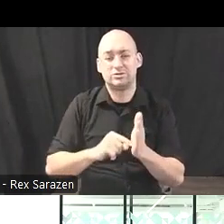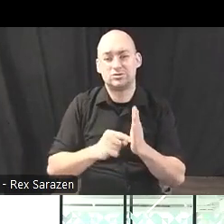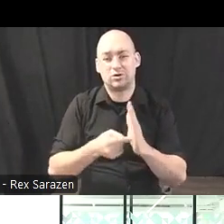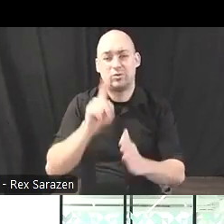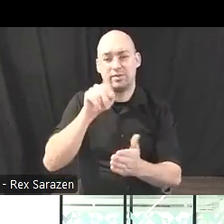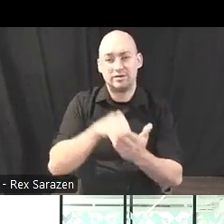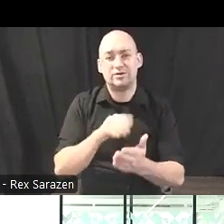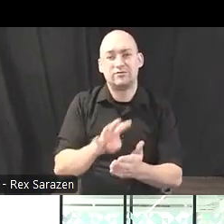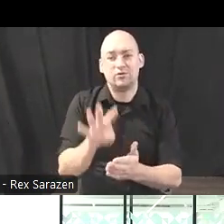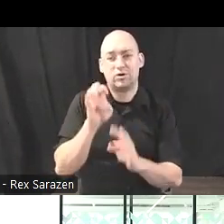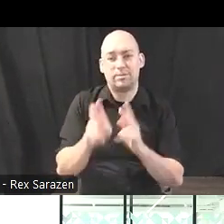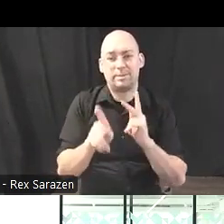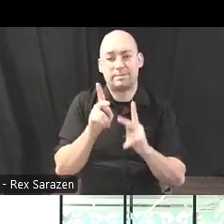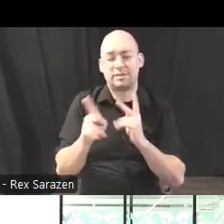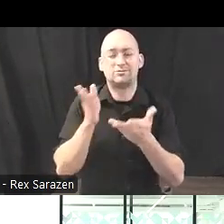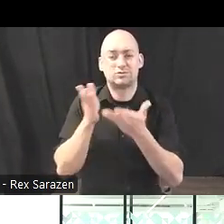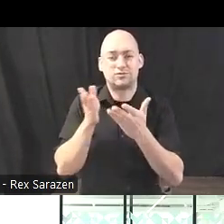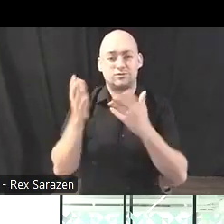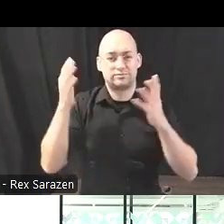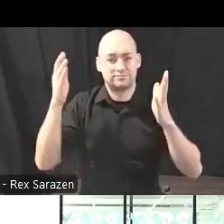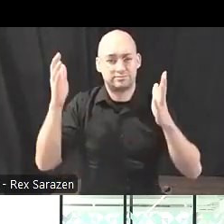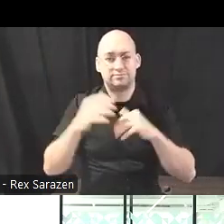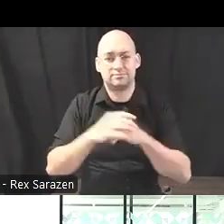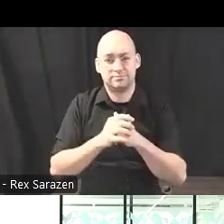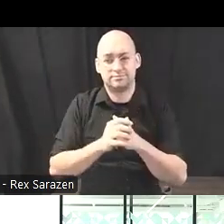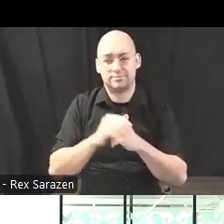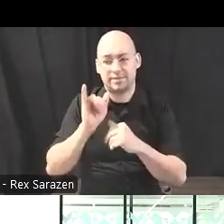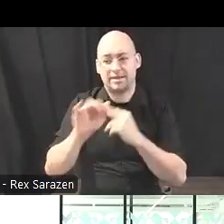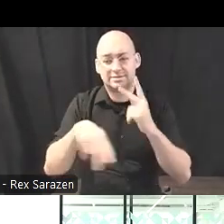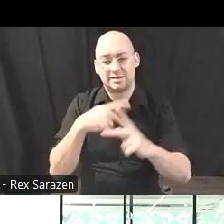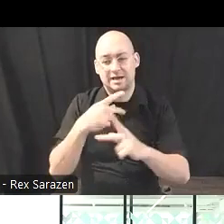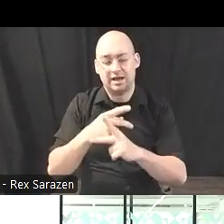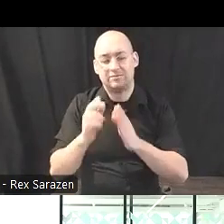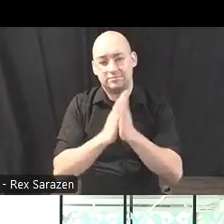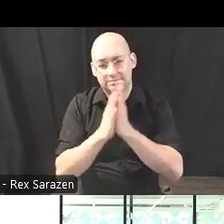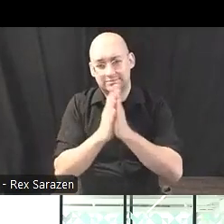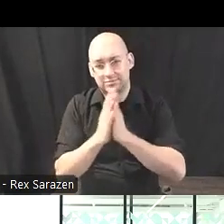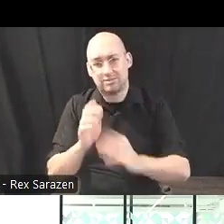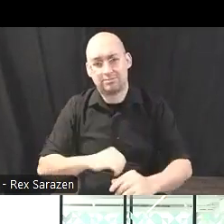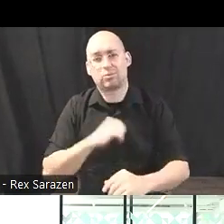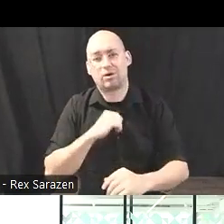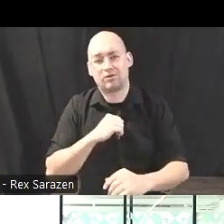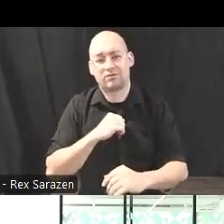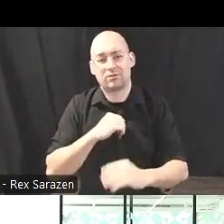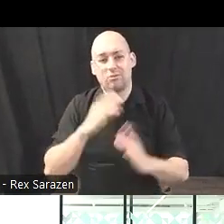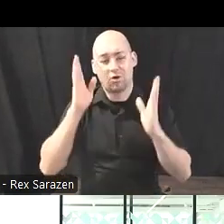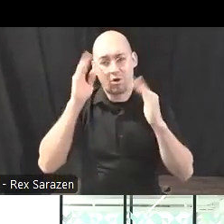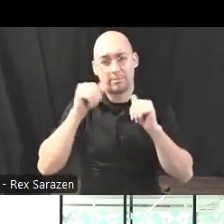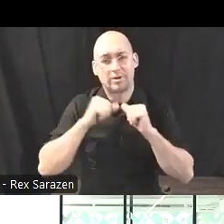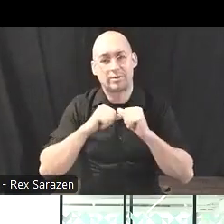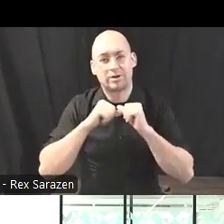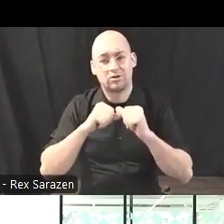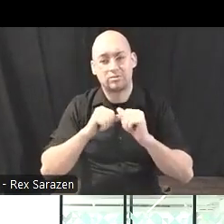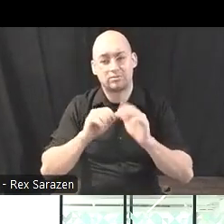people have been served. So those are the types of initiatives that we're so proud of, and we hope that we can continue to push forward. Next